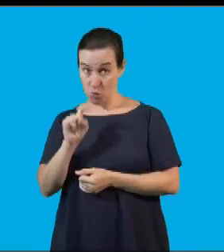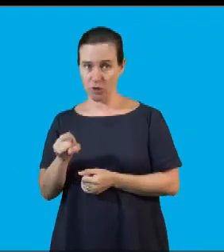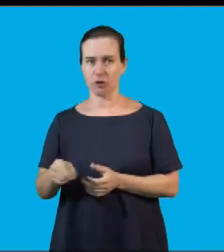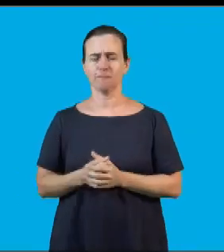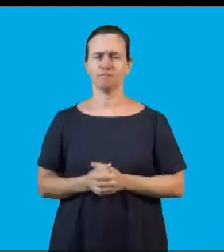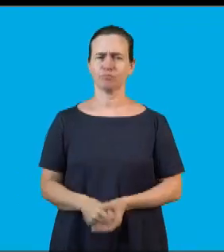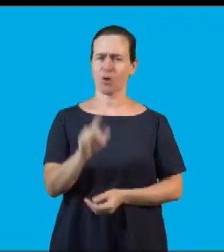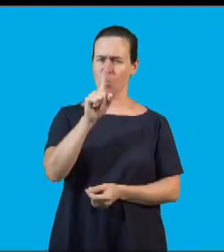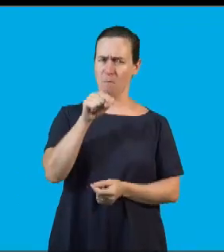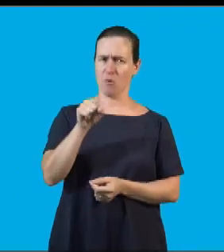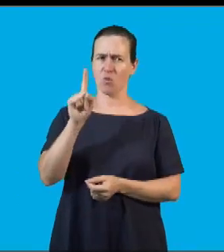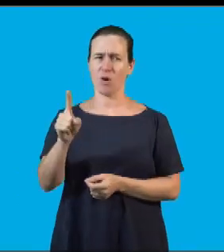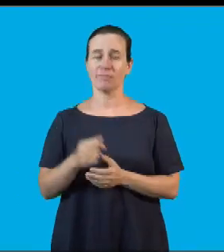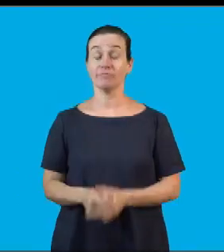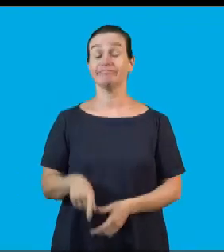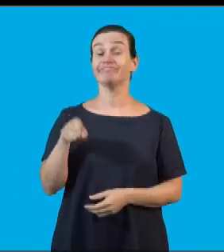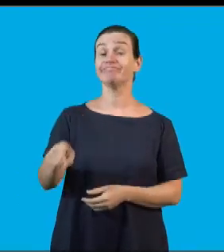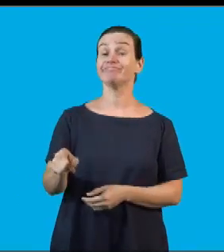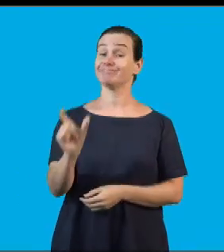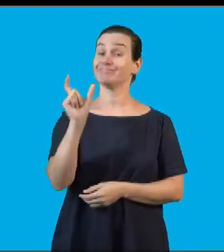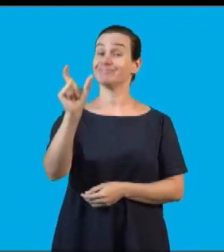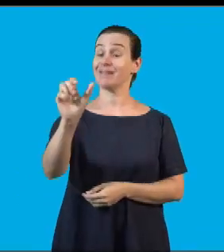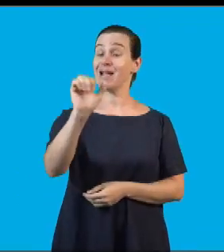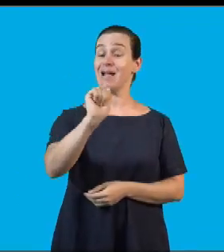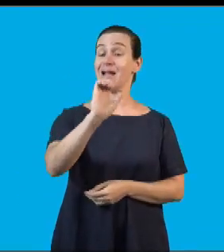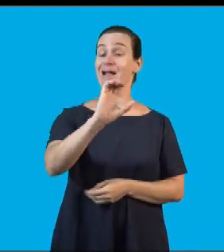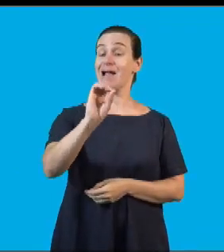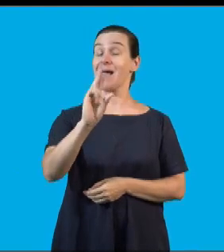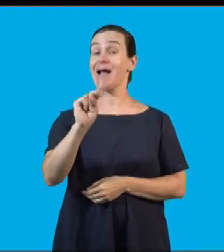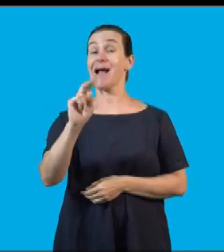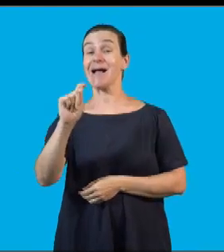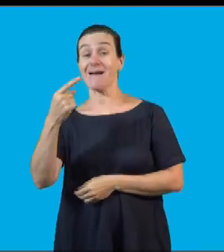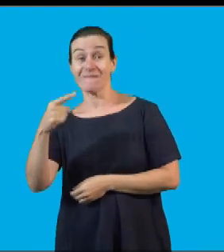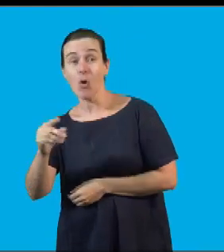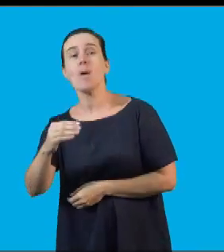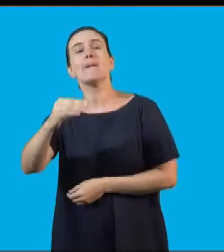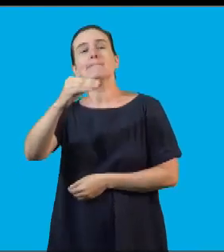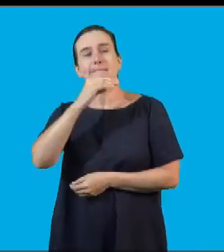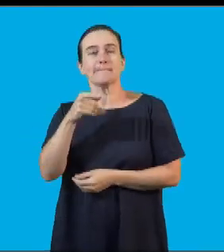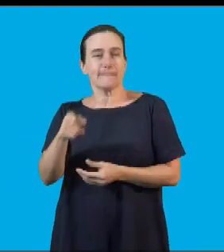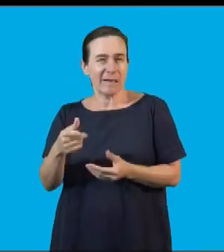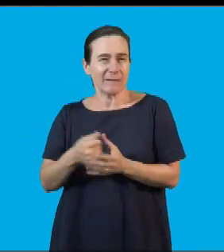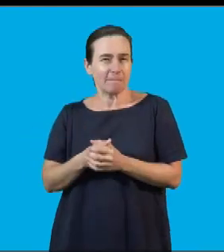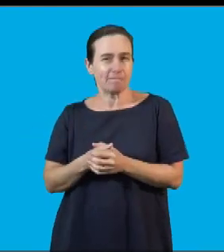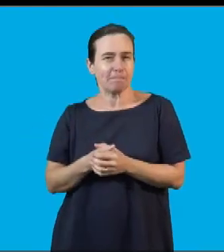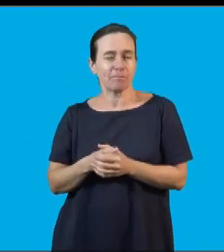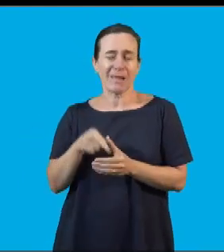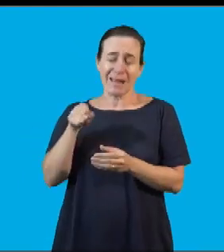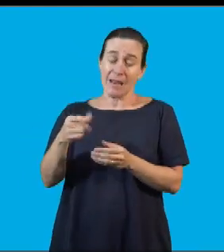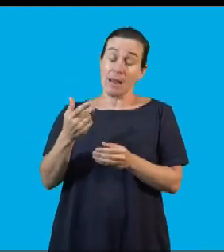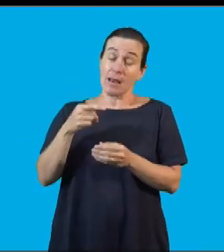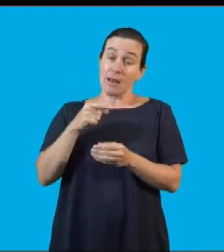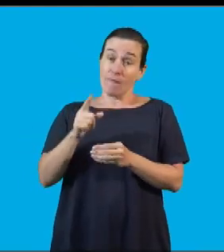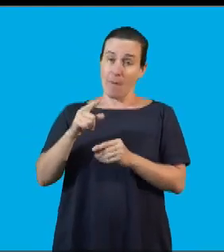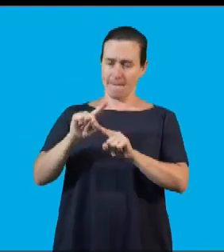account for. There is that verb of questioning. Give a reason why. The use of the rhetorical question, but has